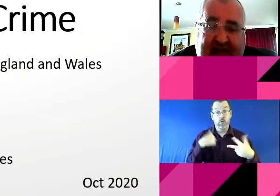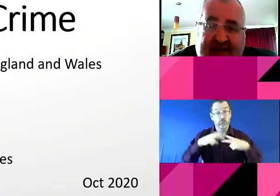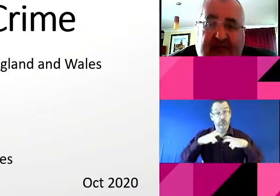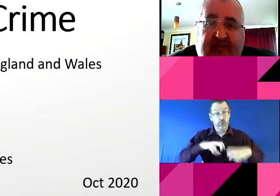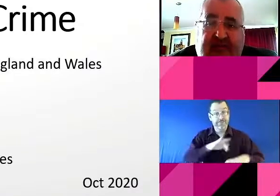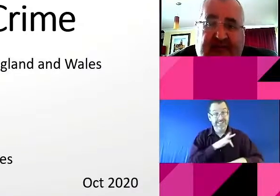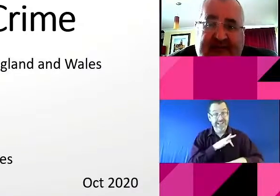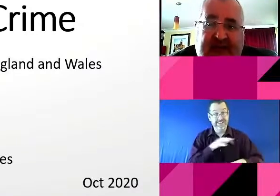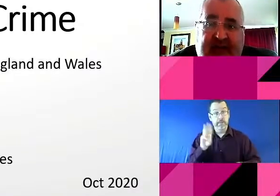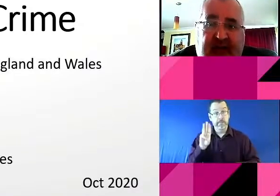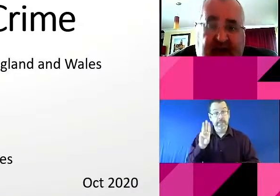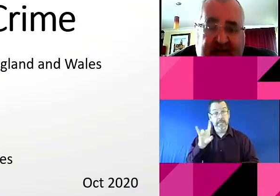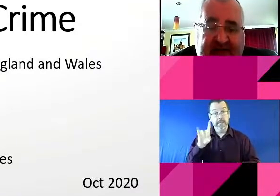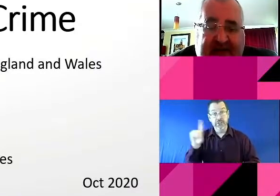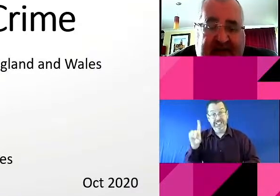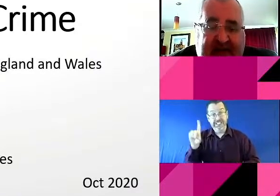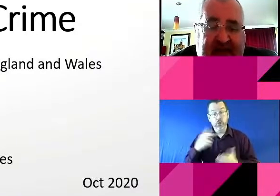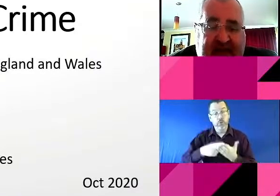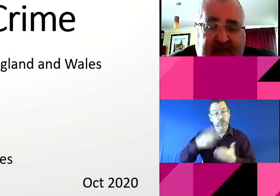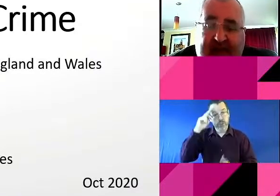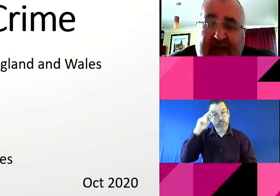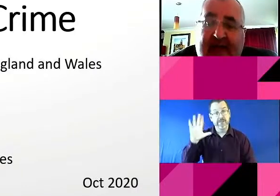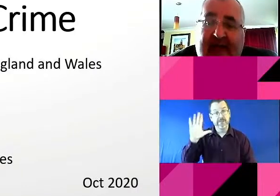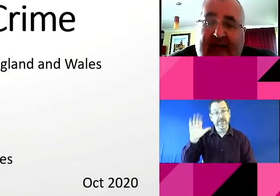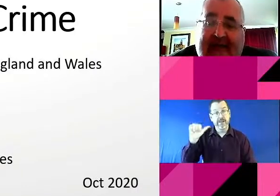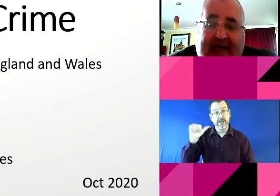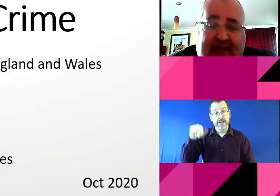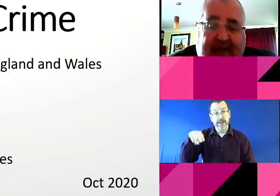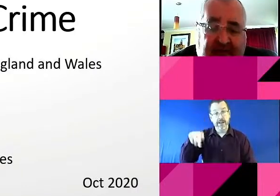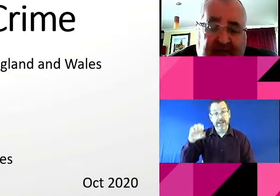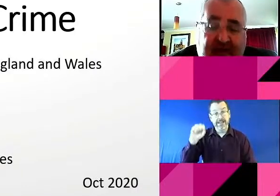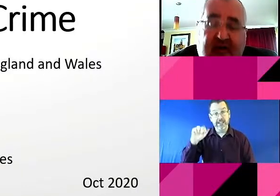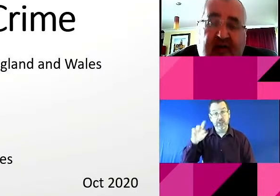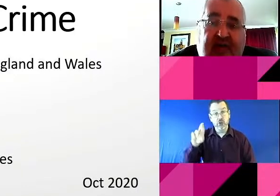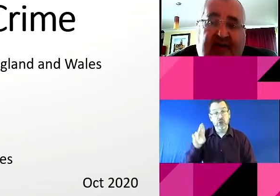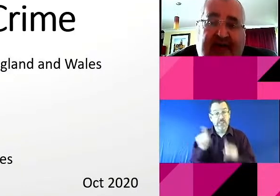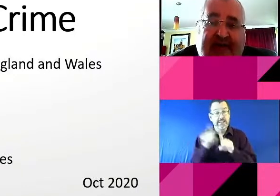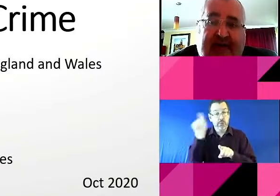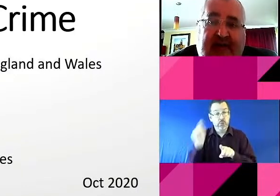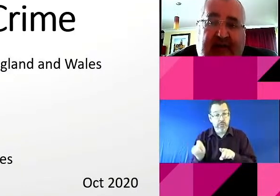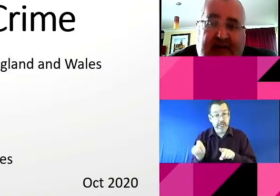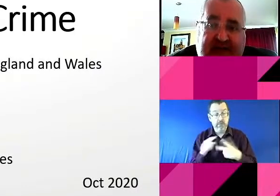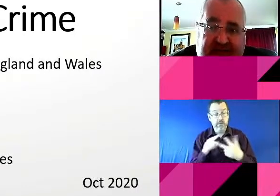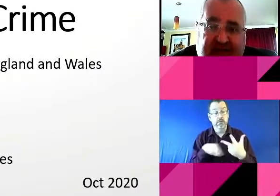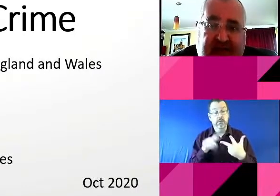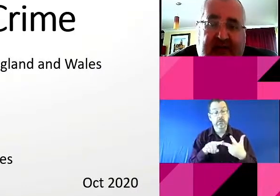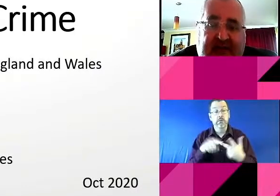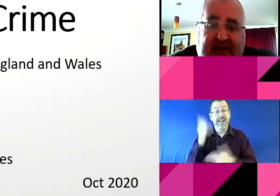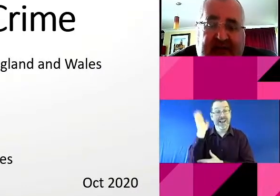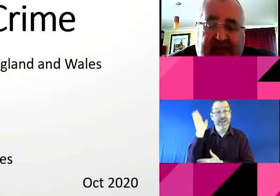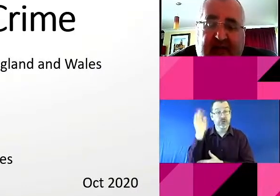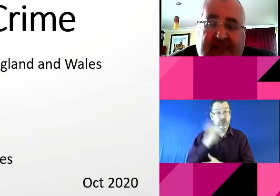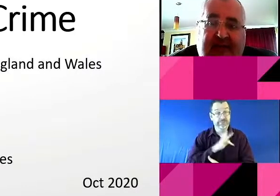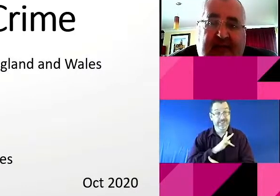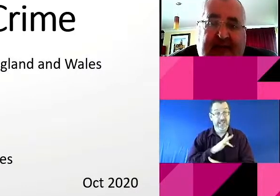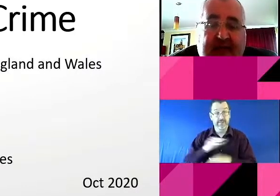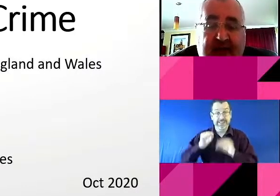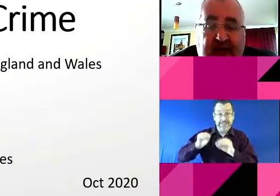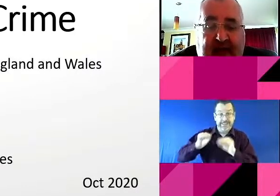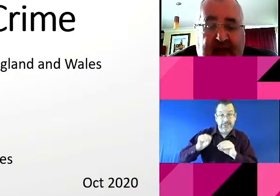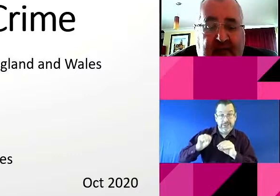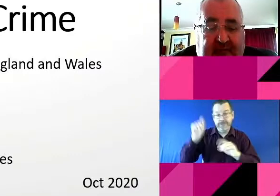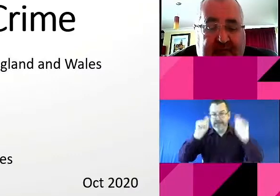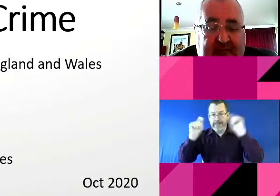in Lancaster University on disability hate crime, and as a lecturer reflecting on teaching on the hate crime